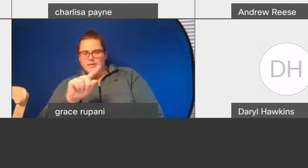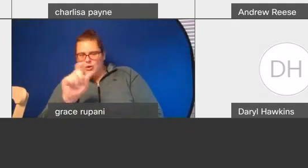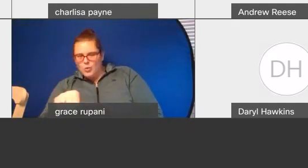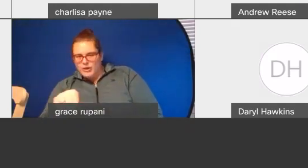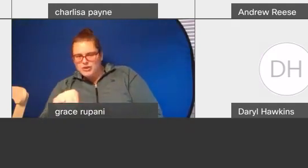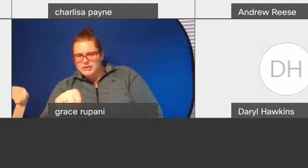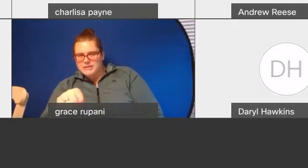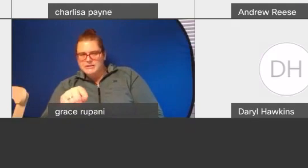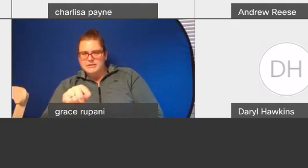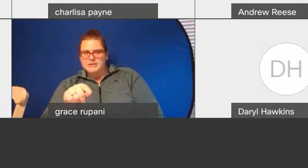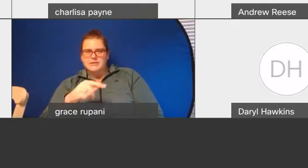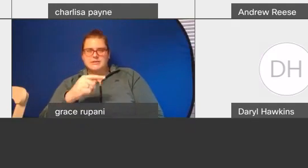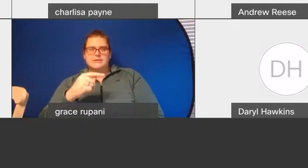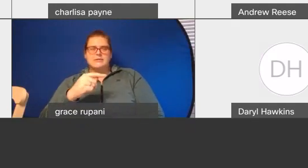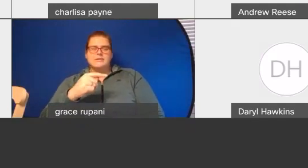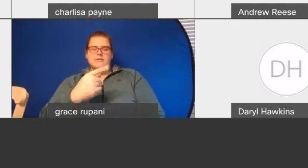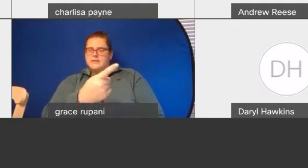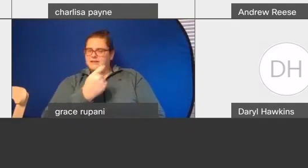our authorizations